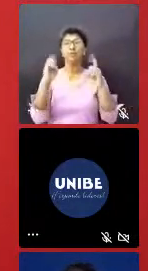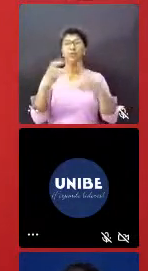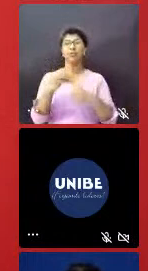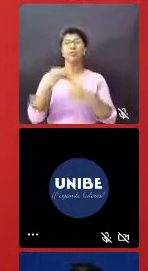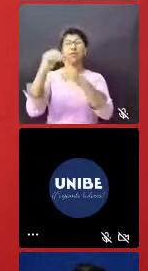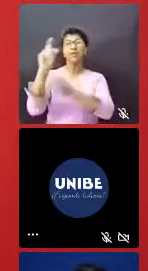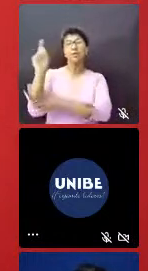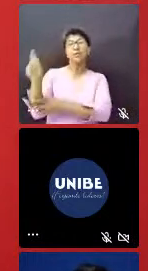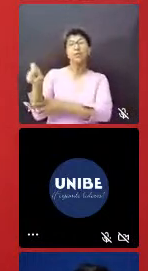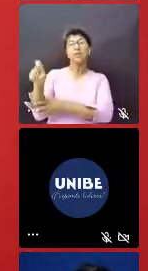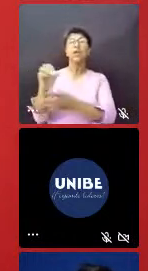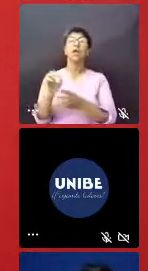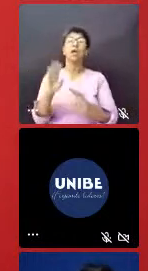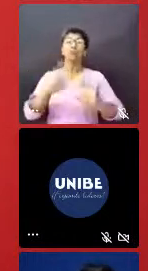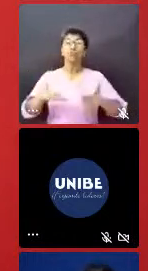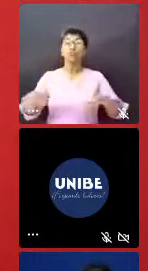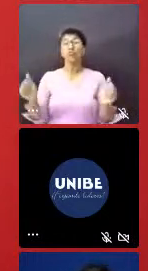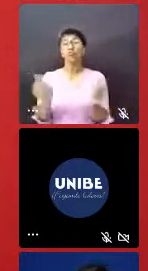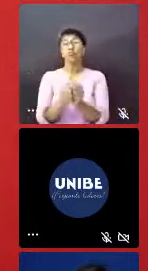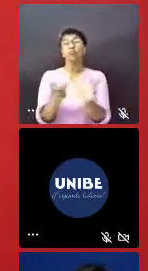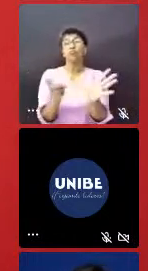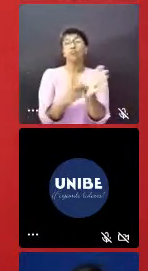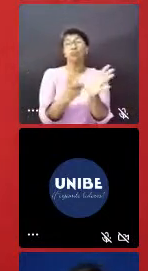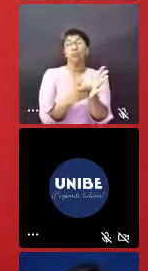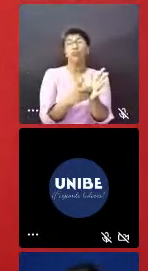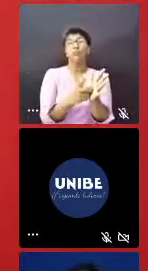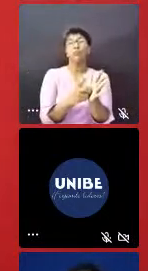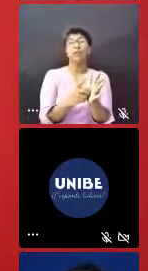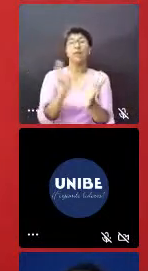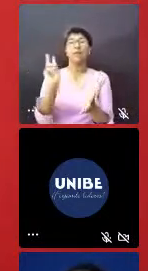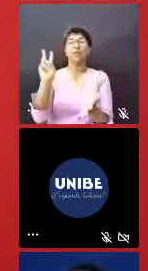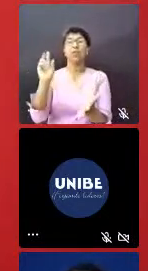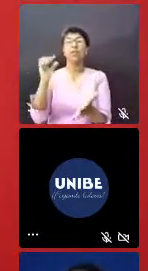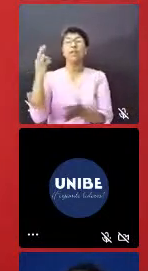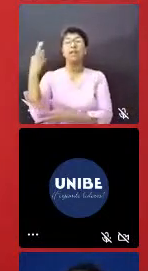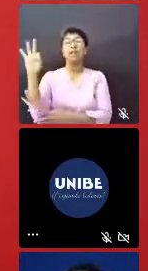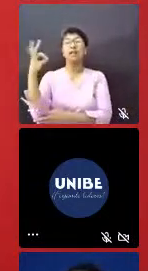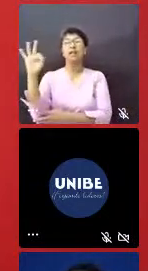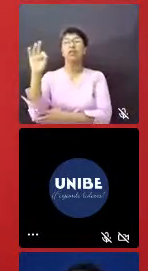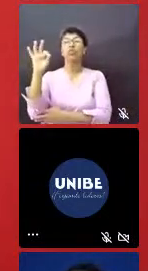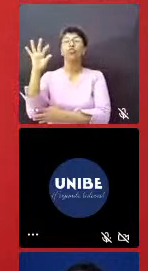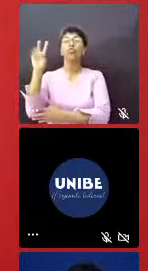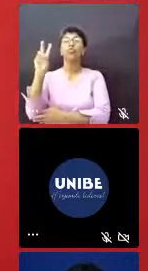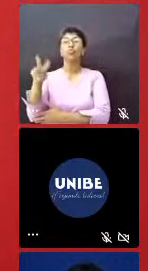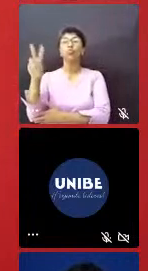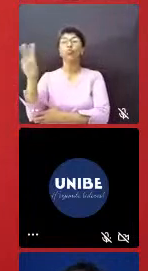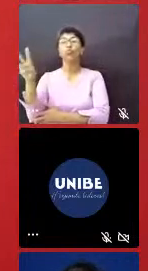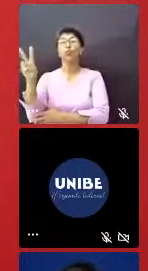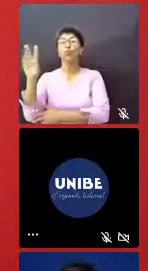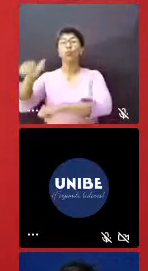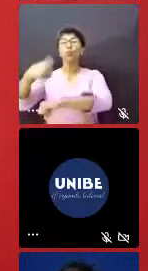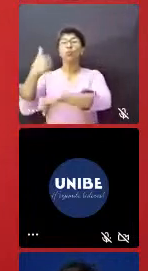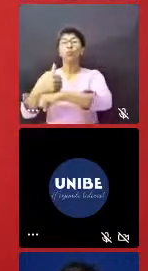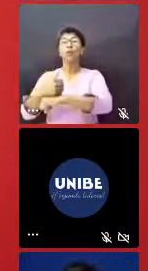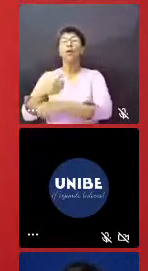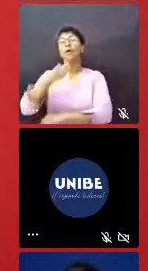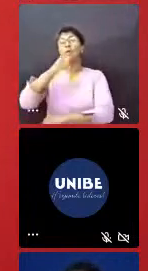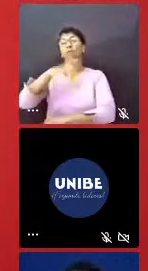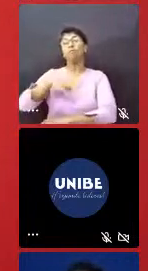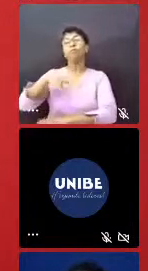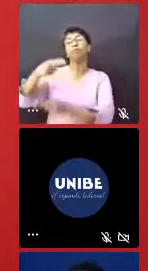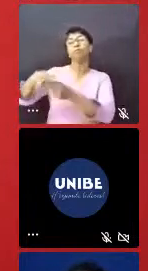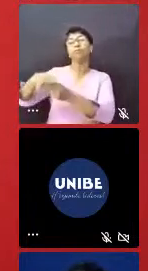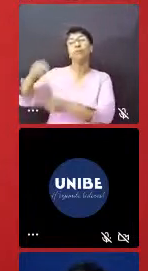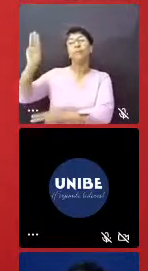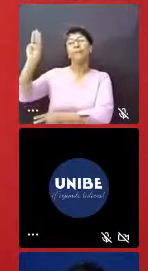needs and children with disabilities, established in 1922 by our patron Maria Grzegorzewska, who